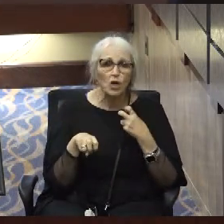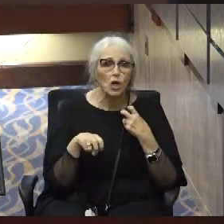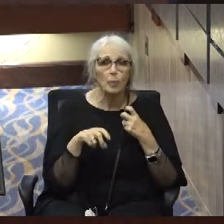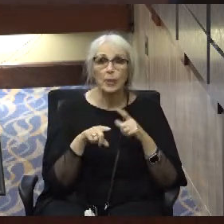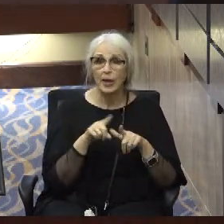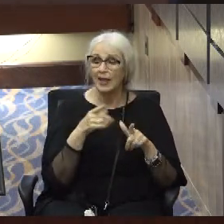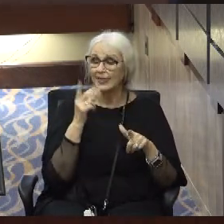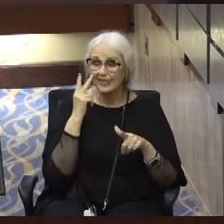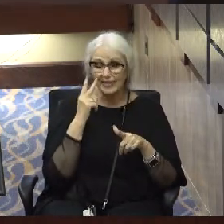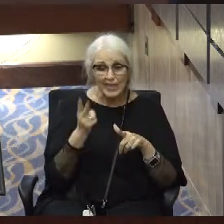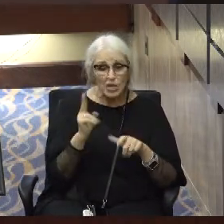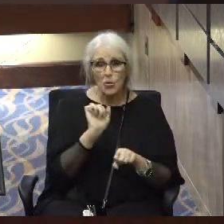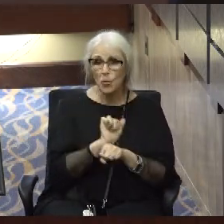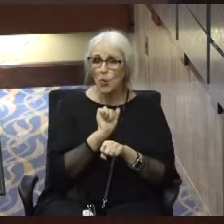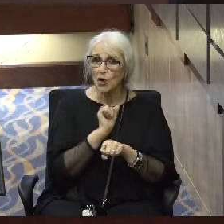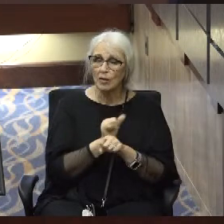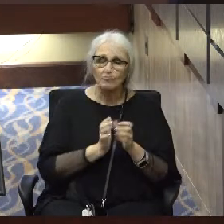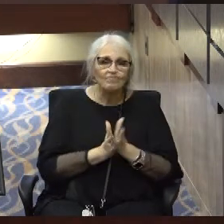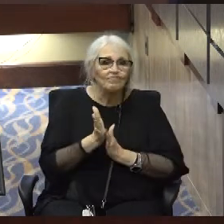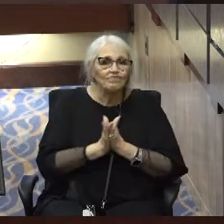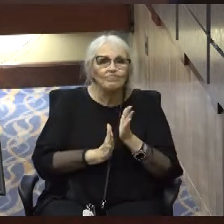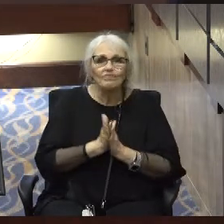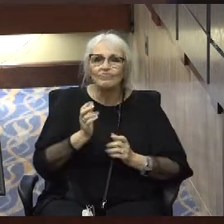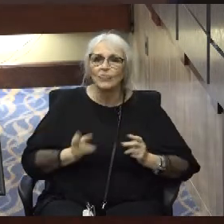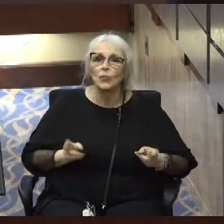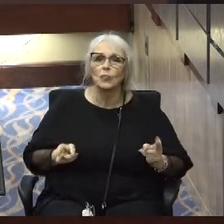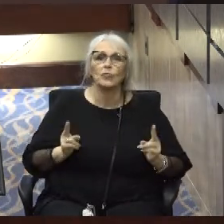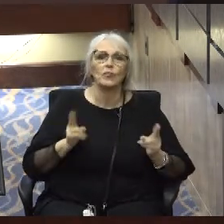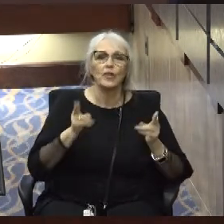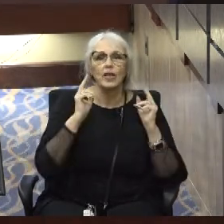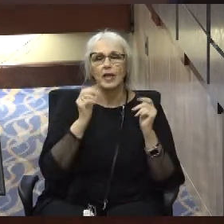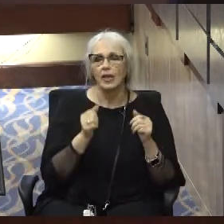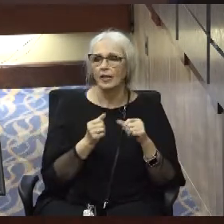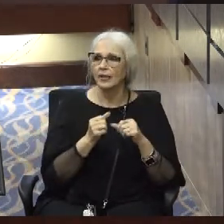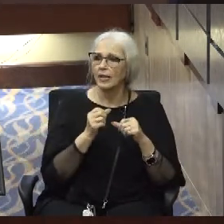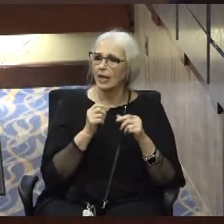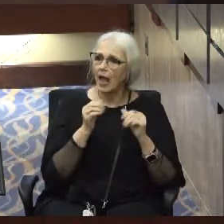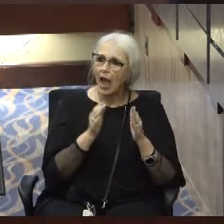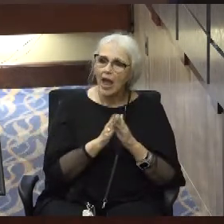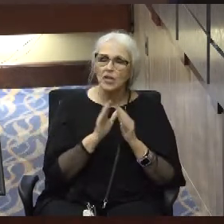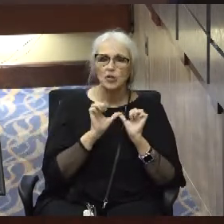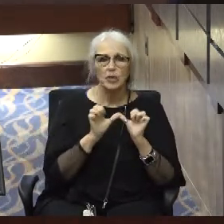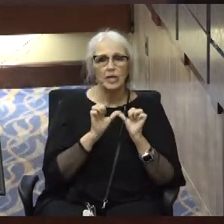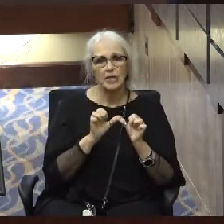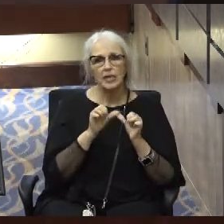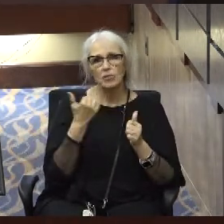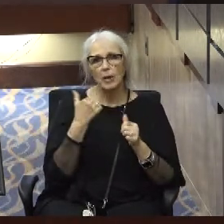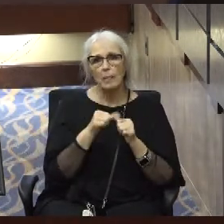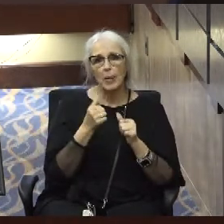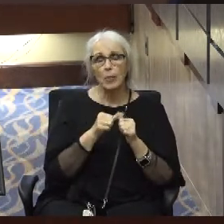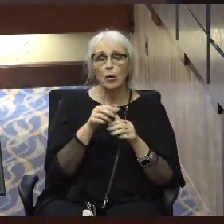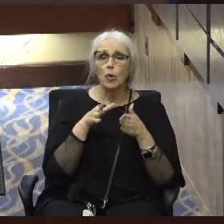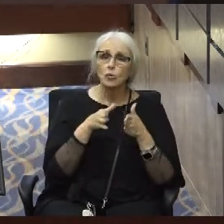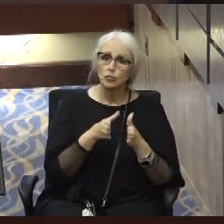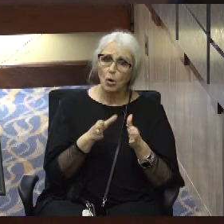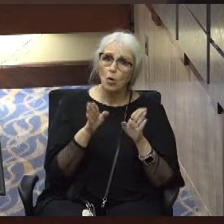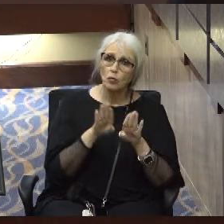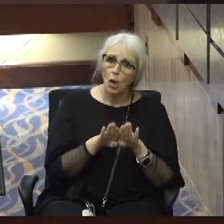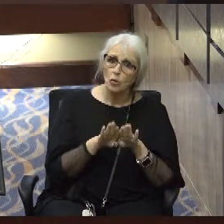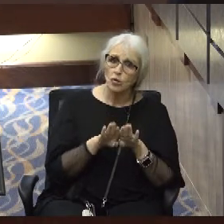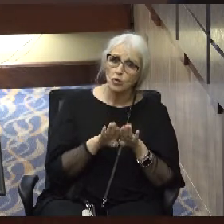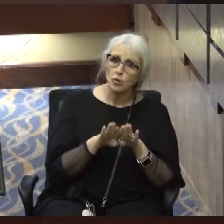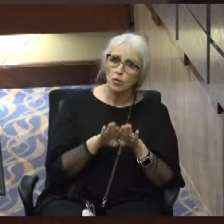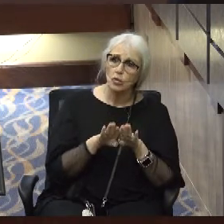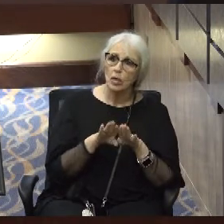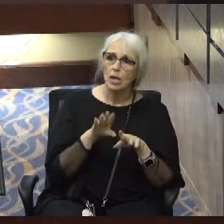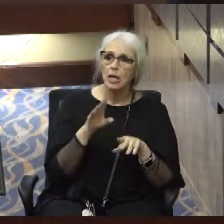full speed ahead. We're getting through it, and just I would ask that you continue to be mindful of road closures altogether going